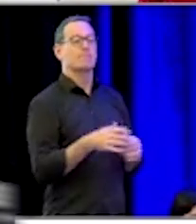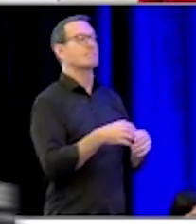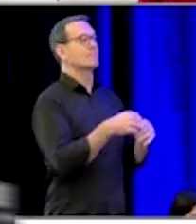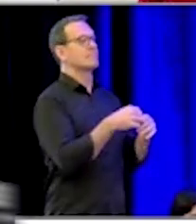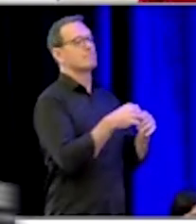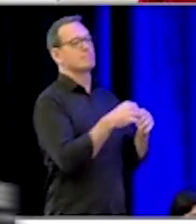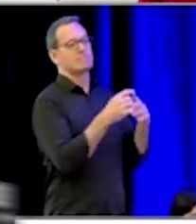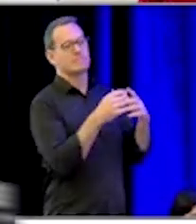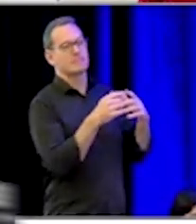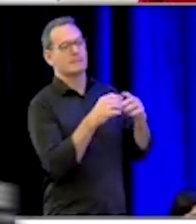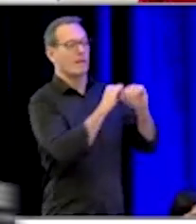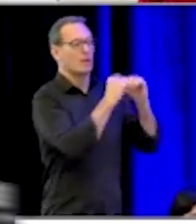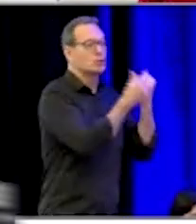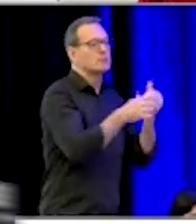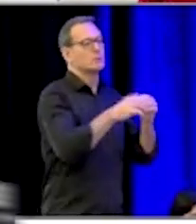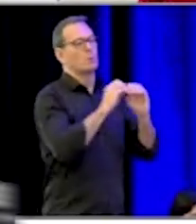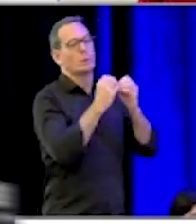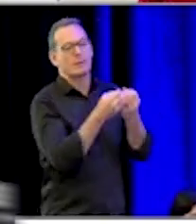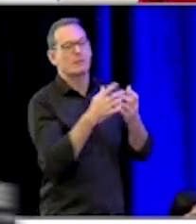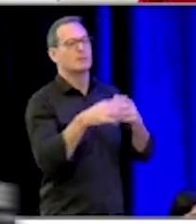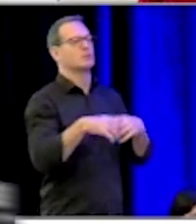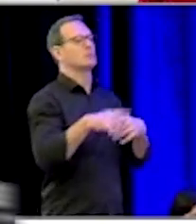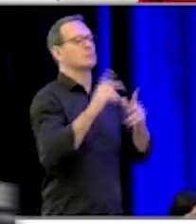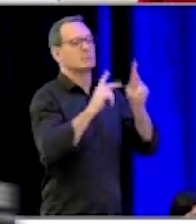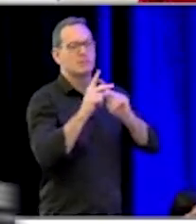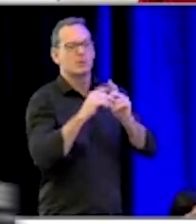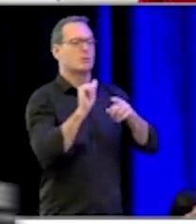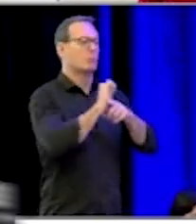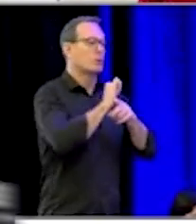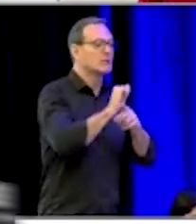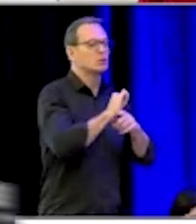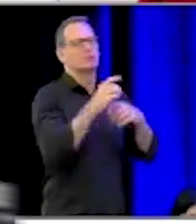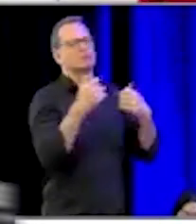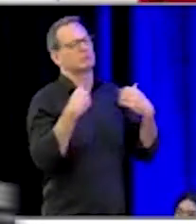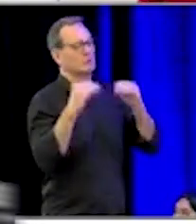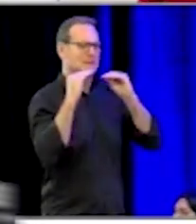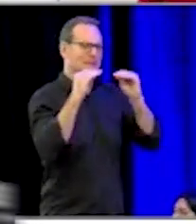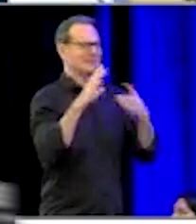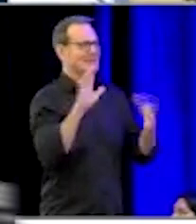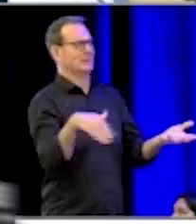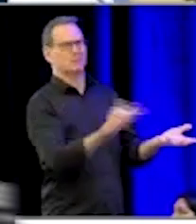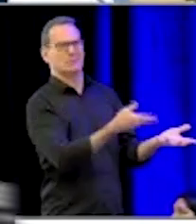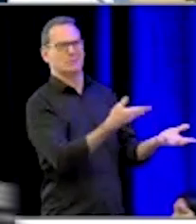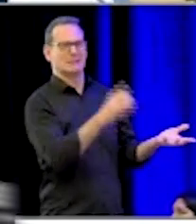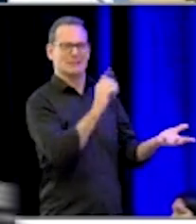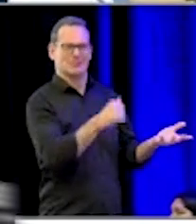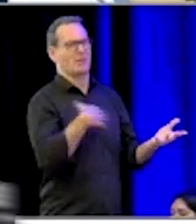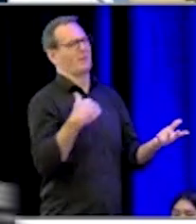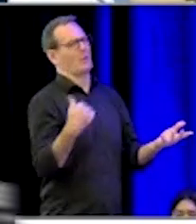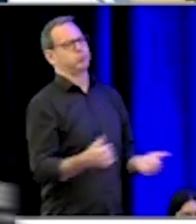much diversity in disability. Next slide.